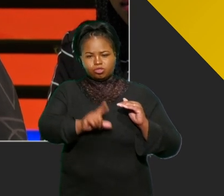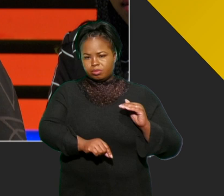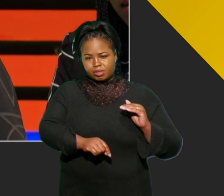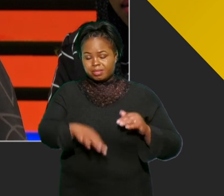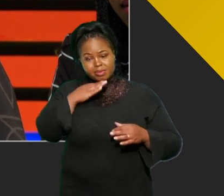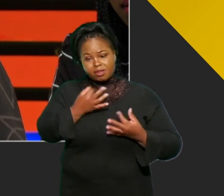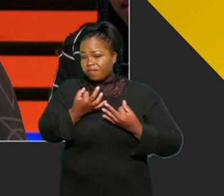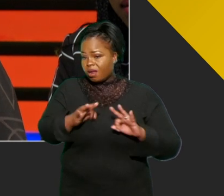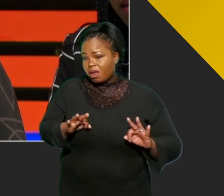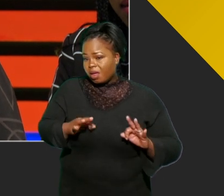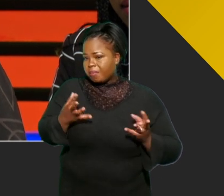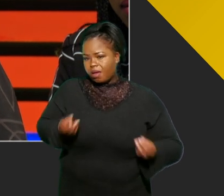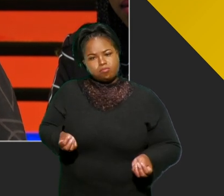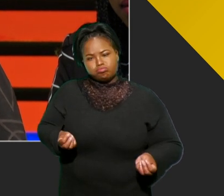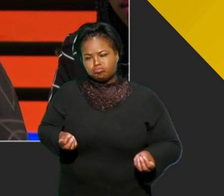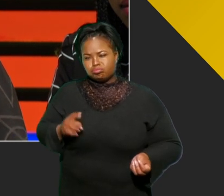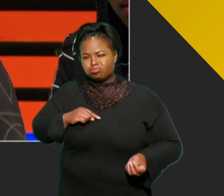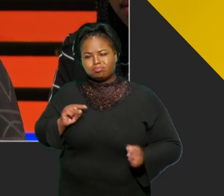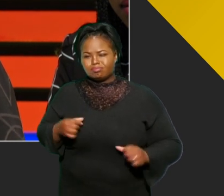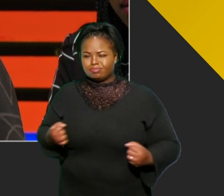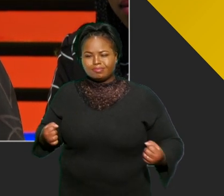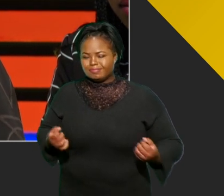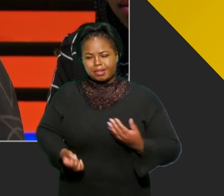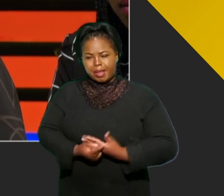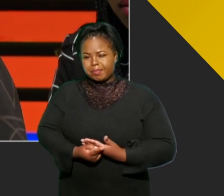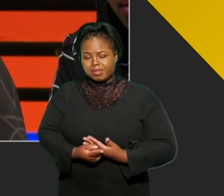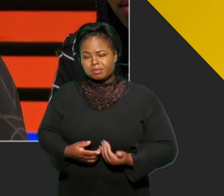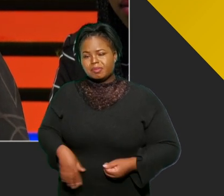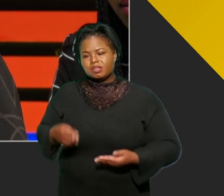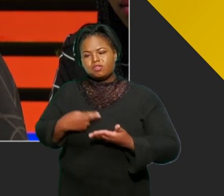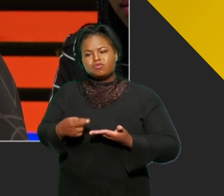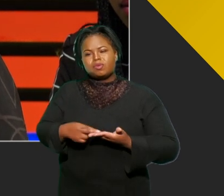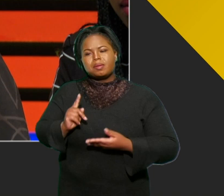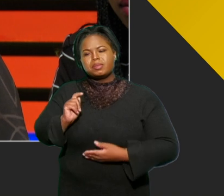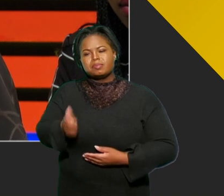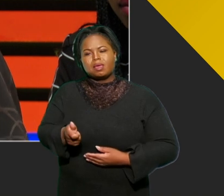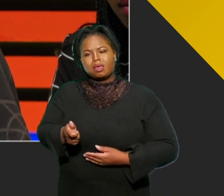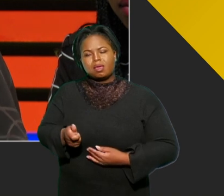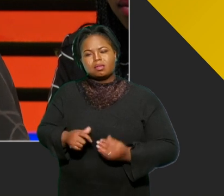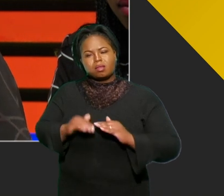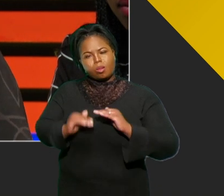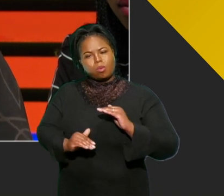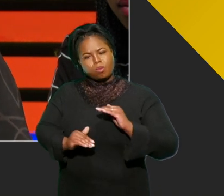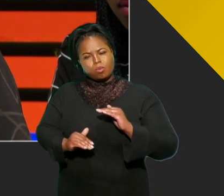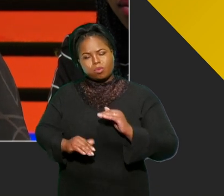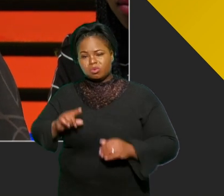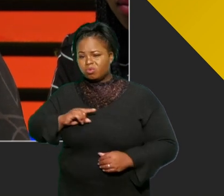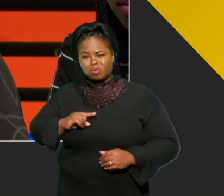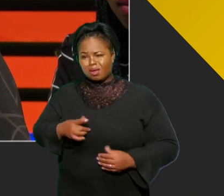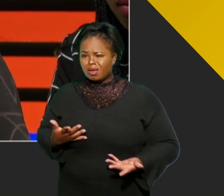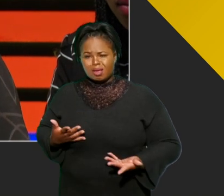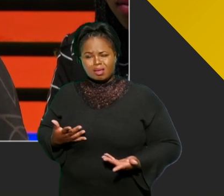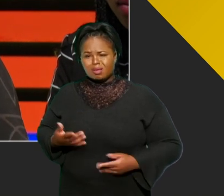saying bahlale mahala because vele angeke kuze kwenzeke. Maybe irent yabo ibe less, bangabhadari high because abana